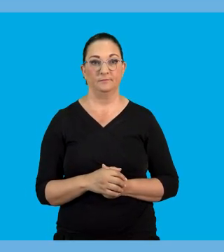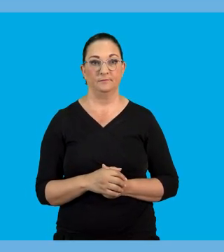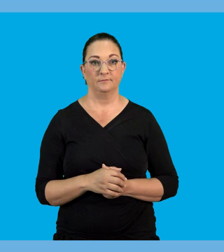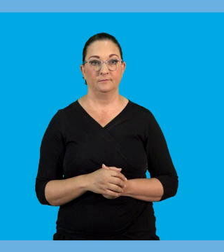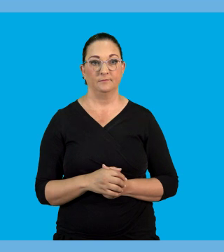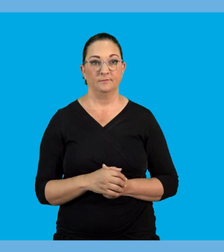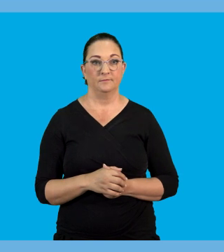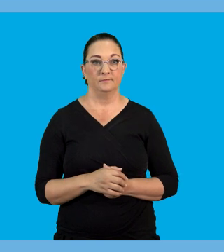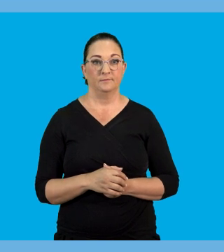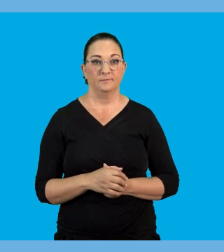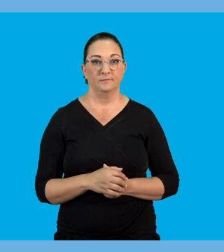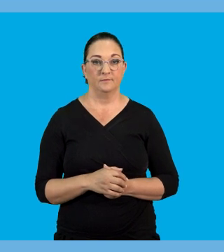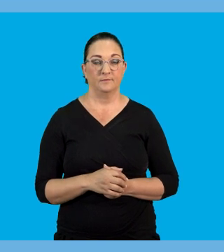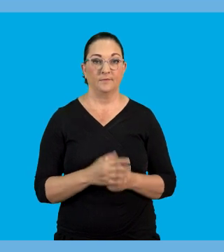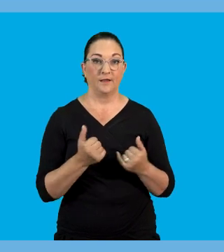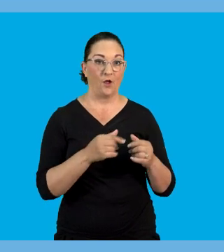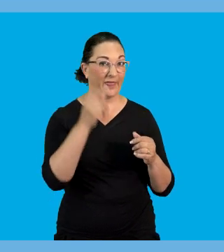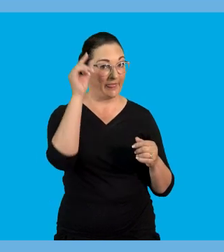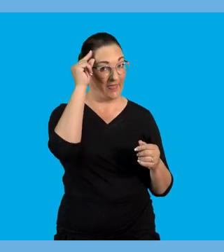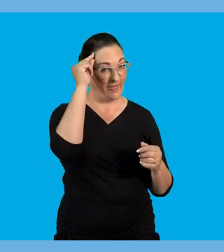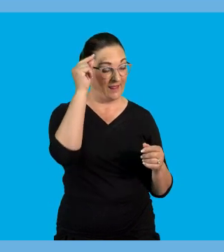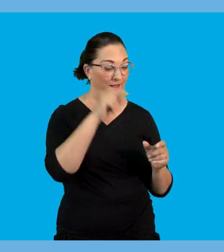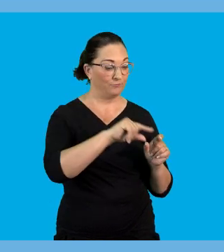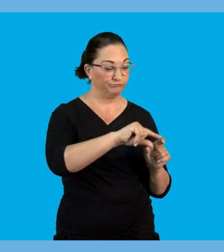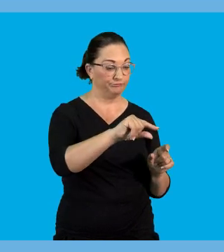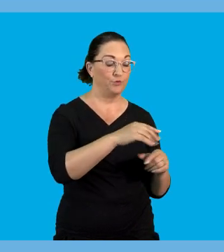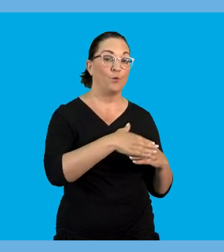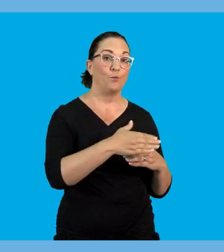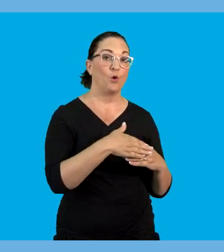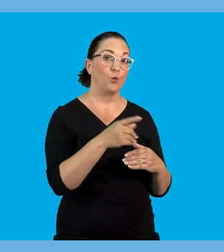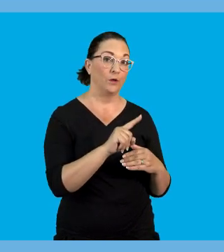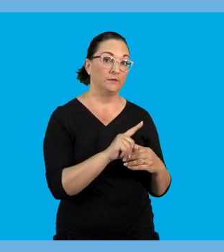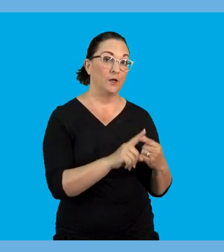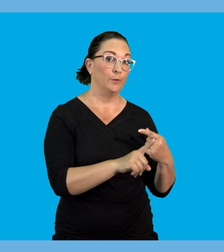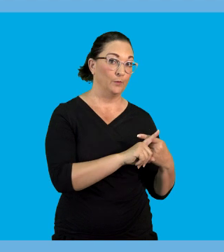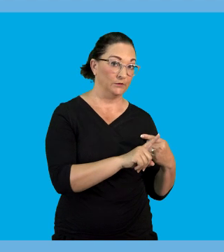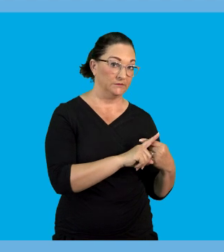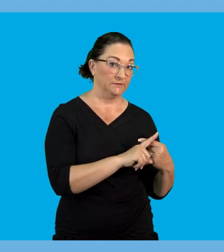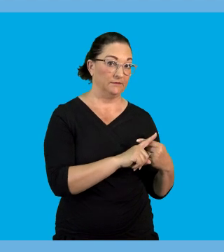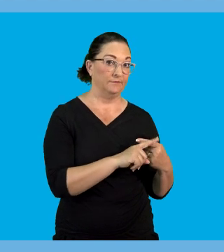this object now have more positive or more negative charges? It will have more